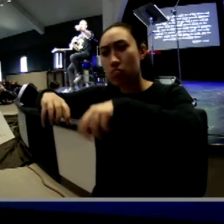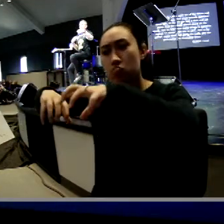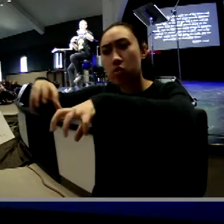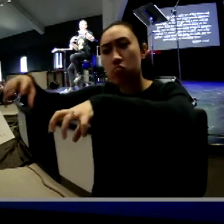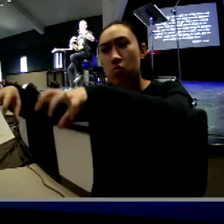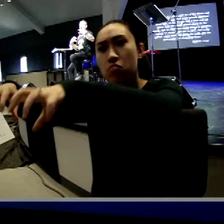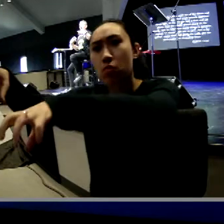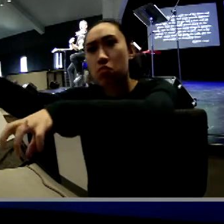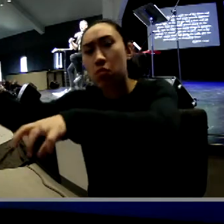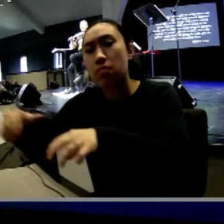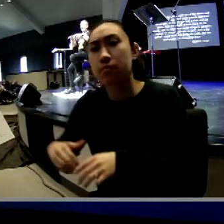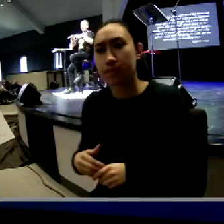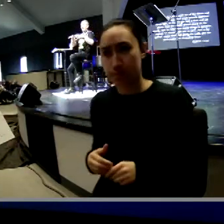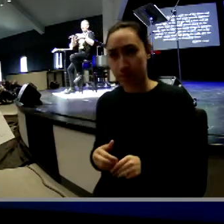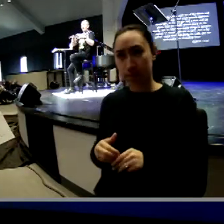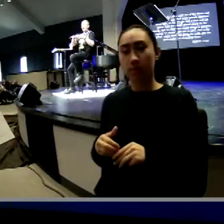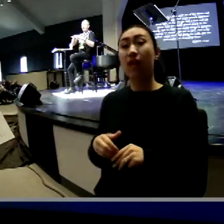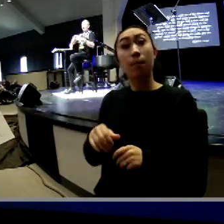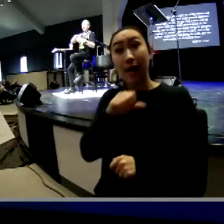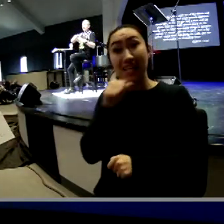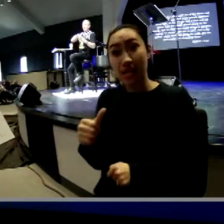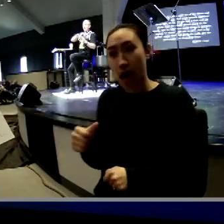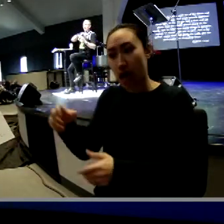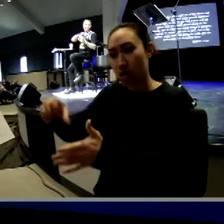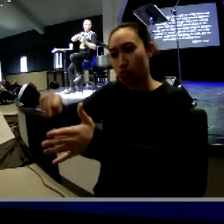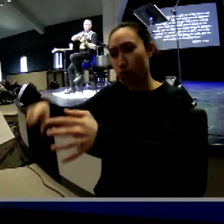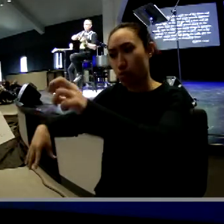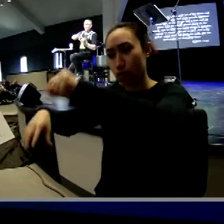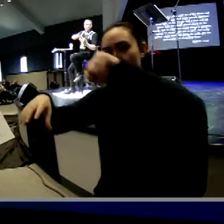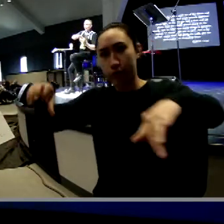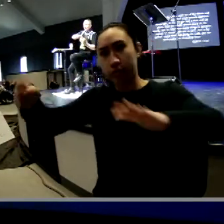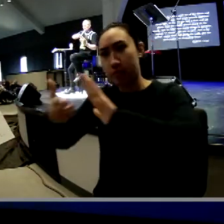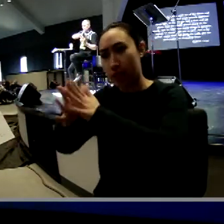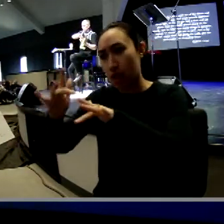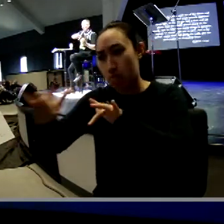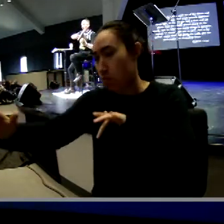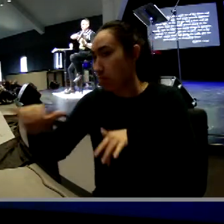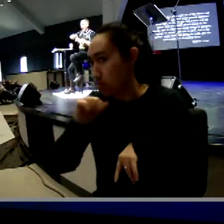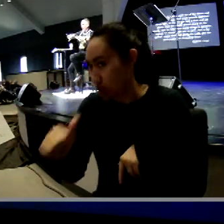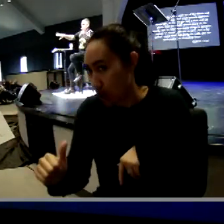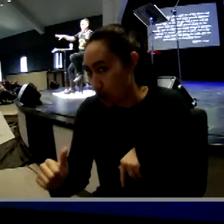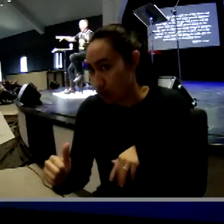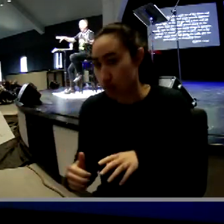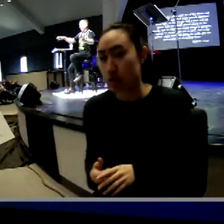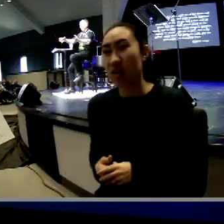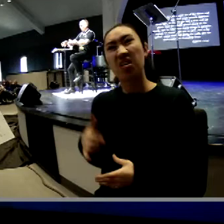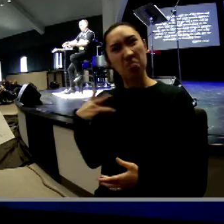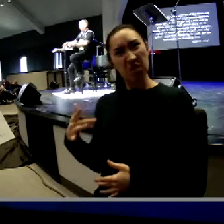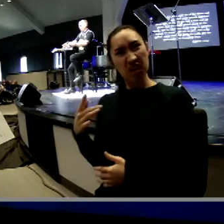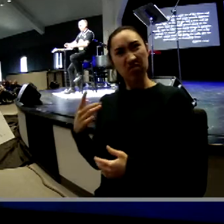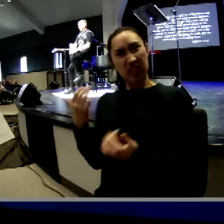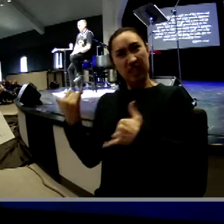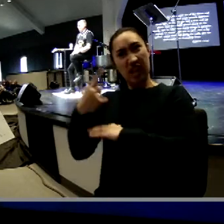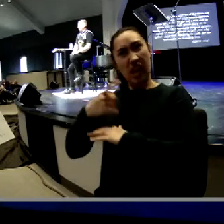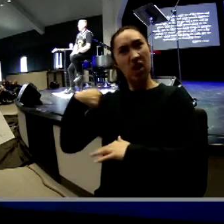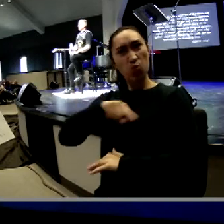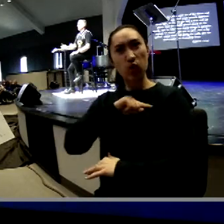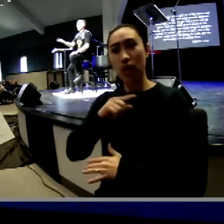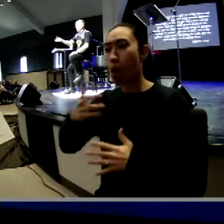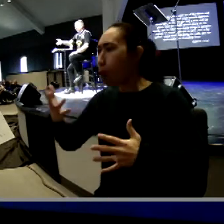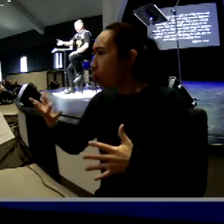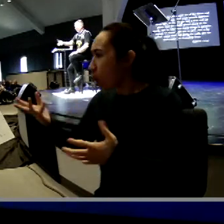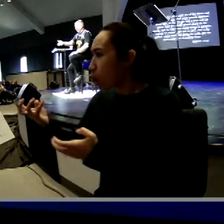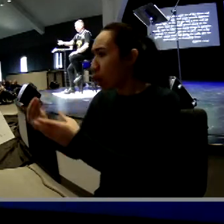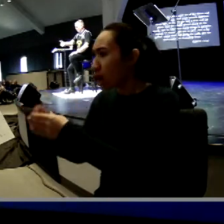our property where we are at, in just south here, we get the rocks out of an area that we want to garden. They